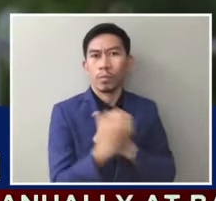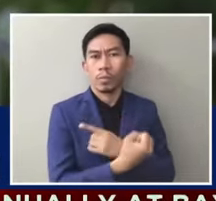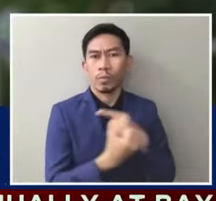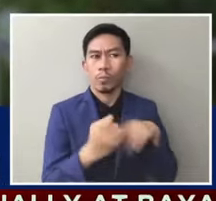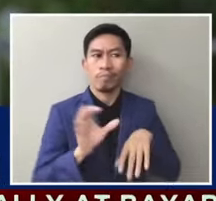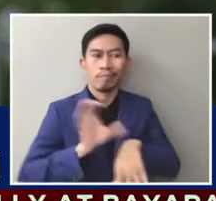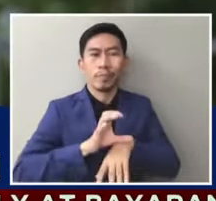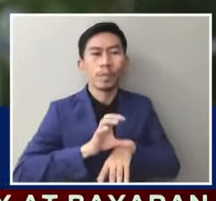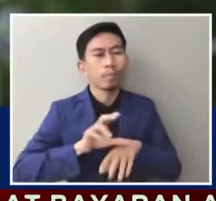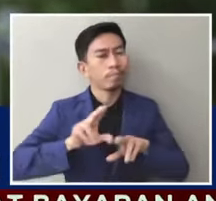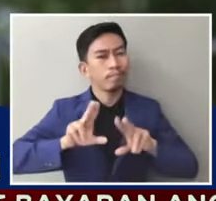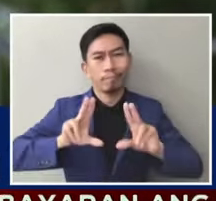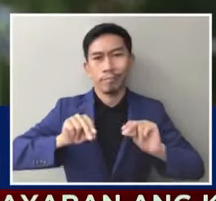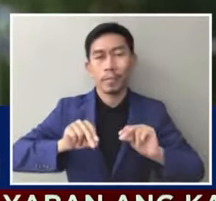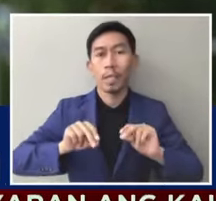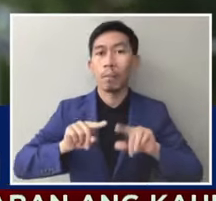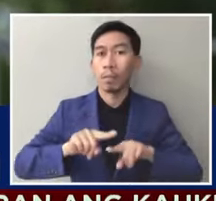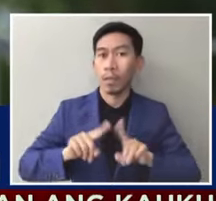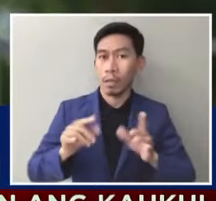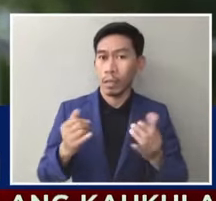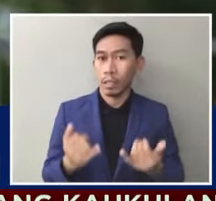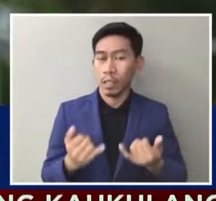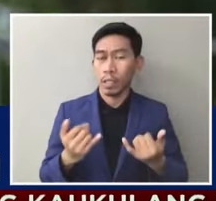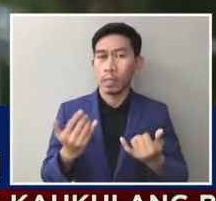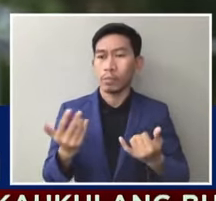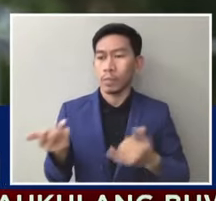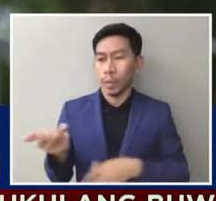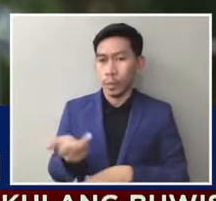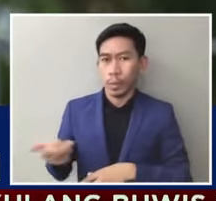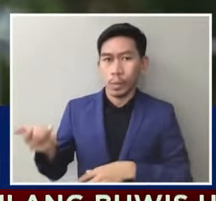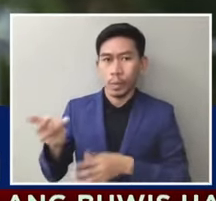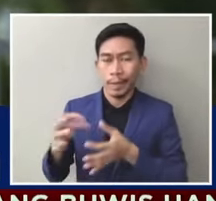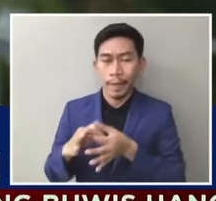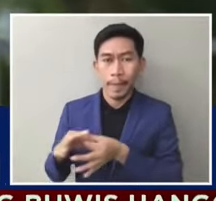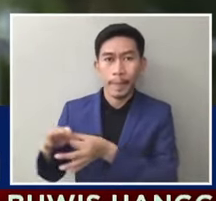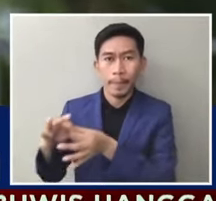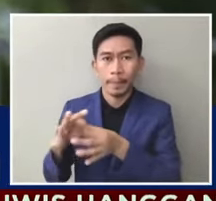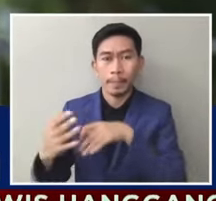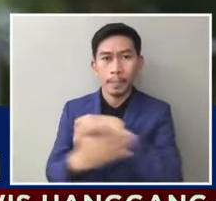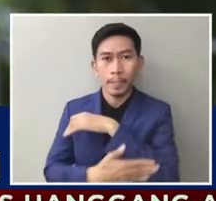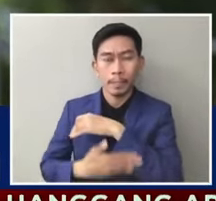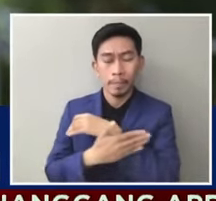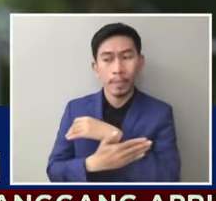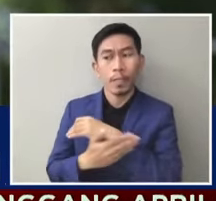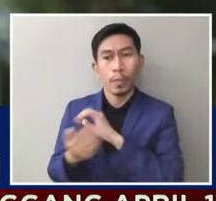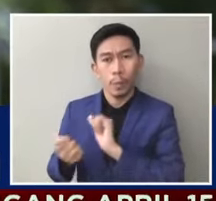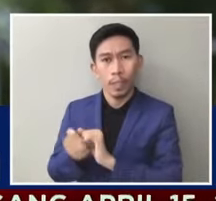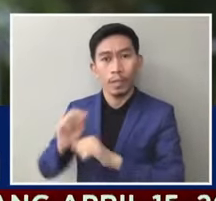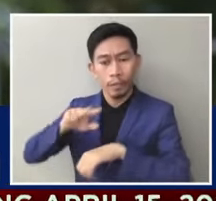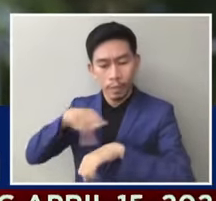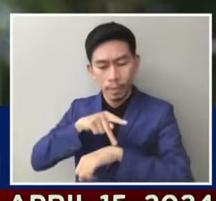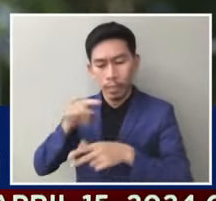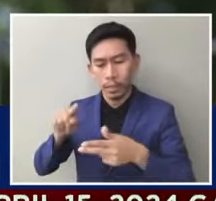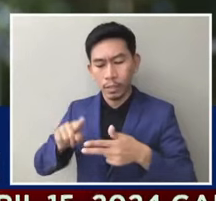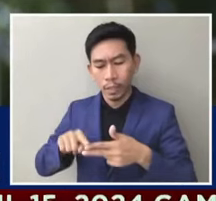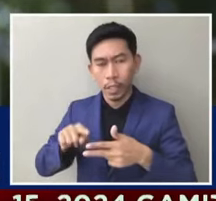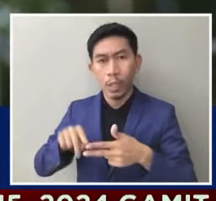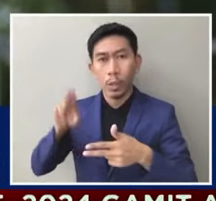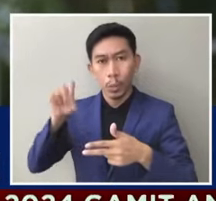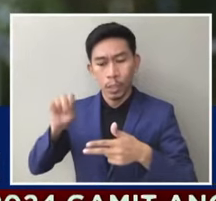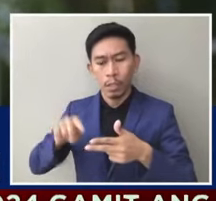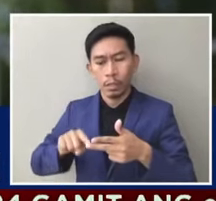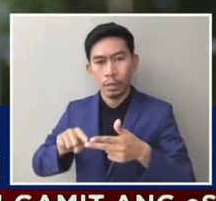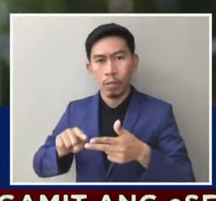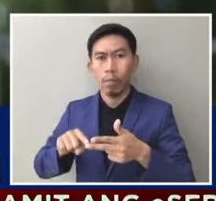mind, our trilateral cooperation with the Philippines and the United States serves as a